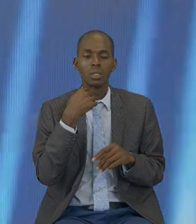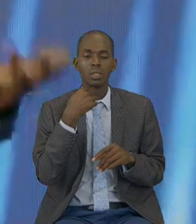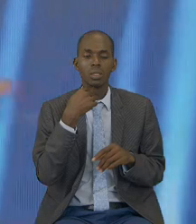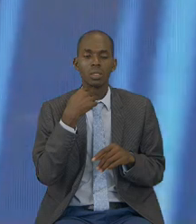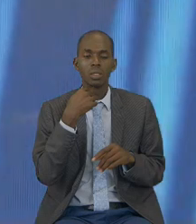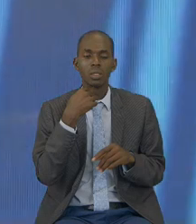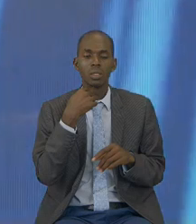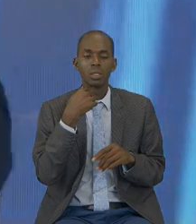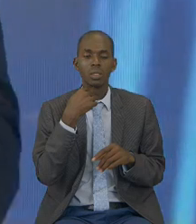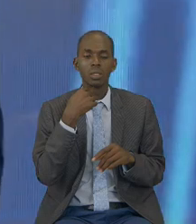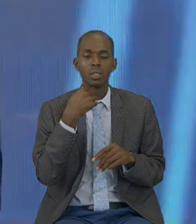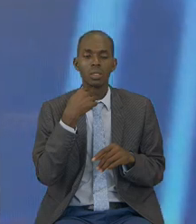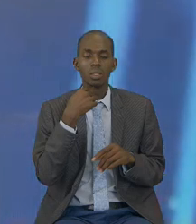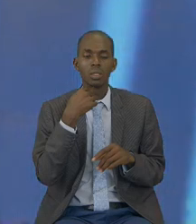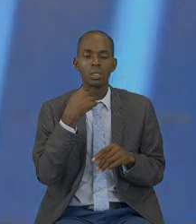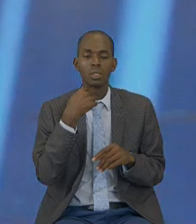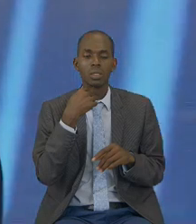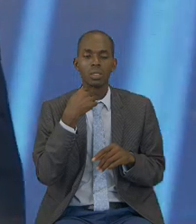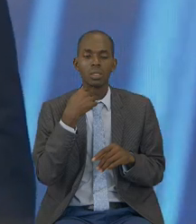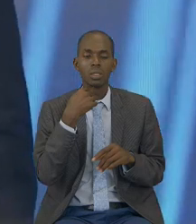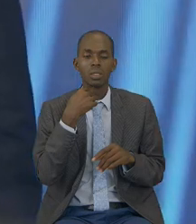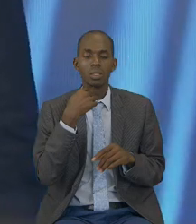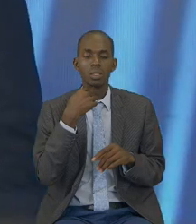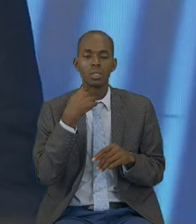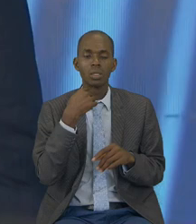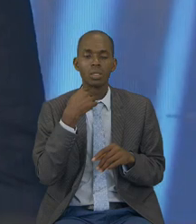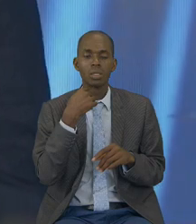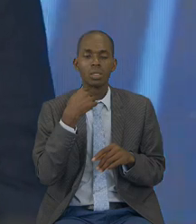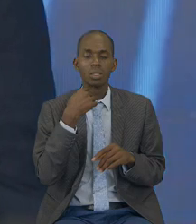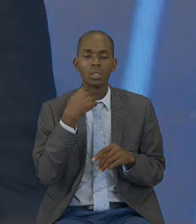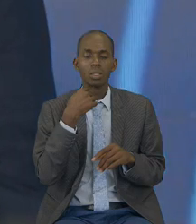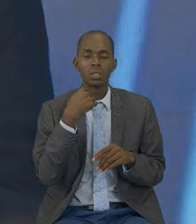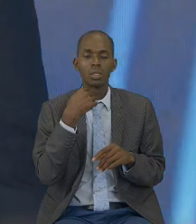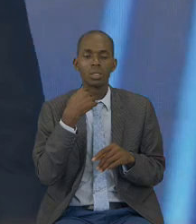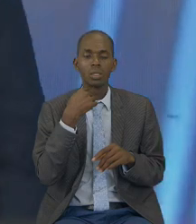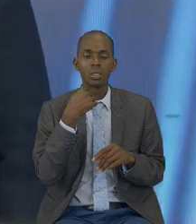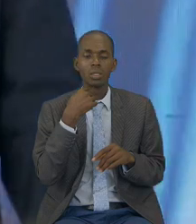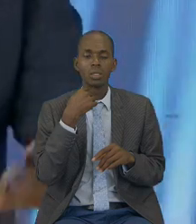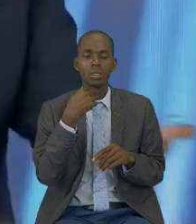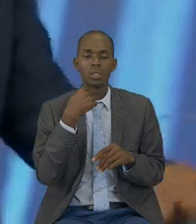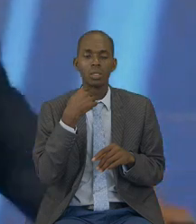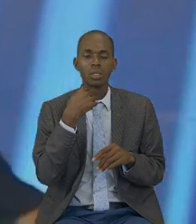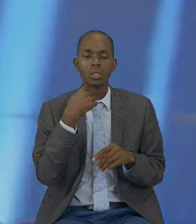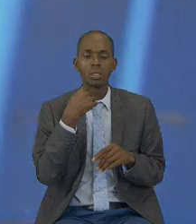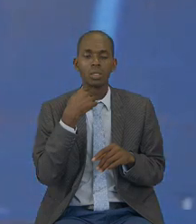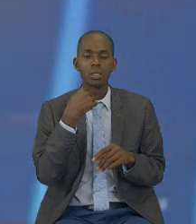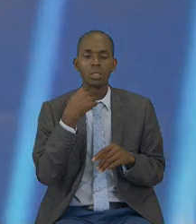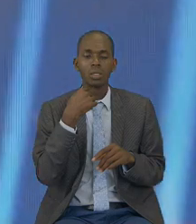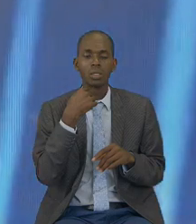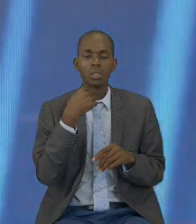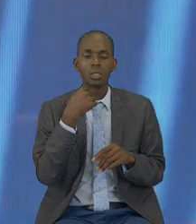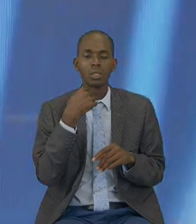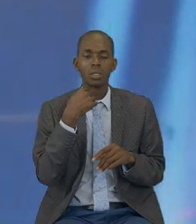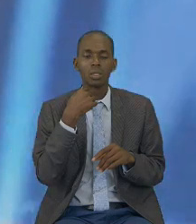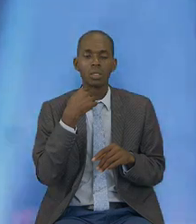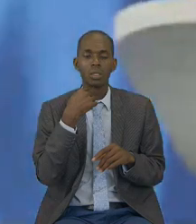in this new covenant. If he did that for them under the old covenant, how much more?